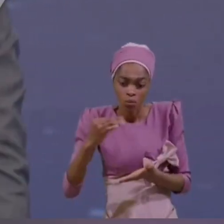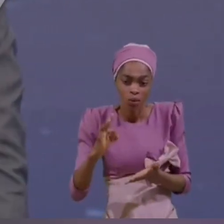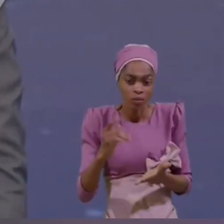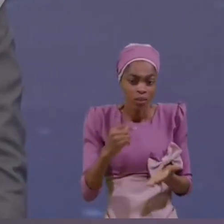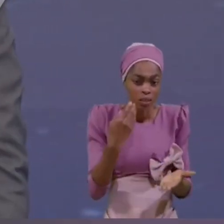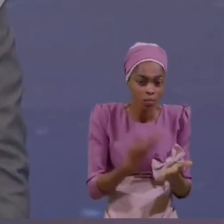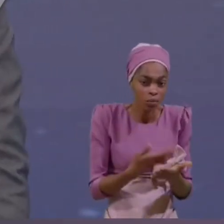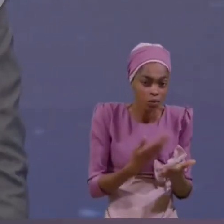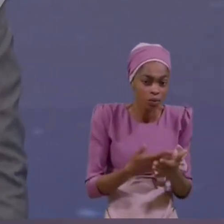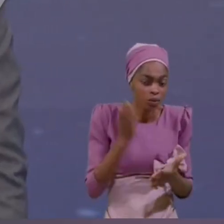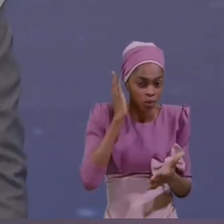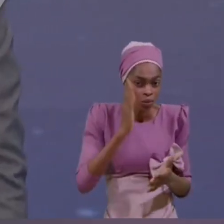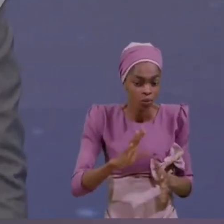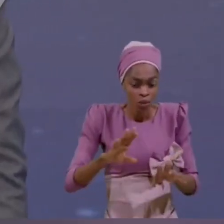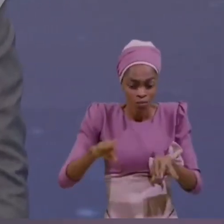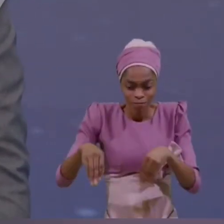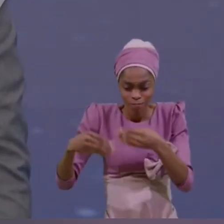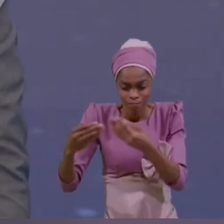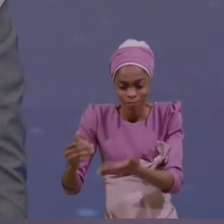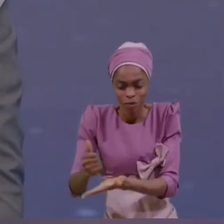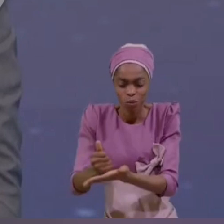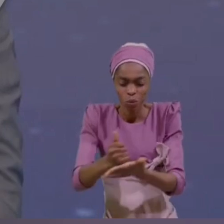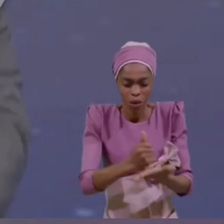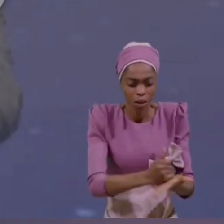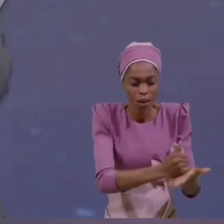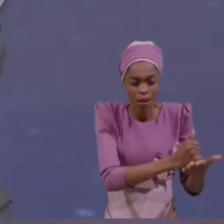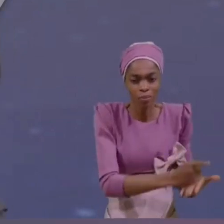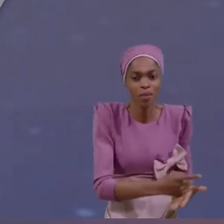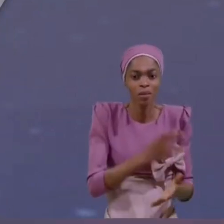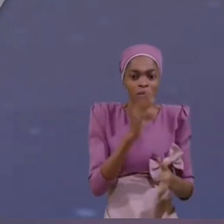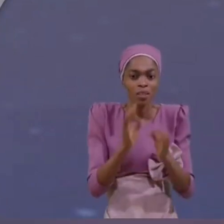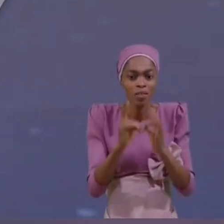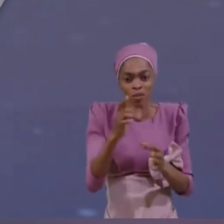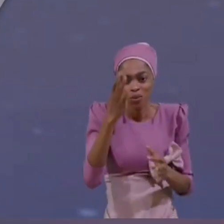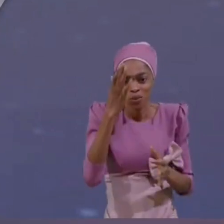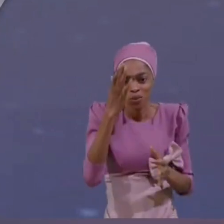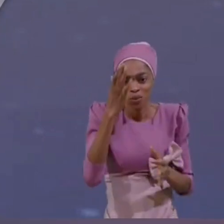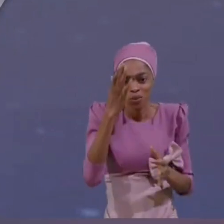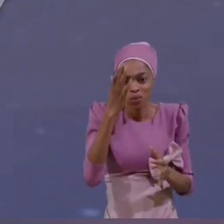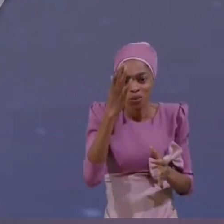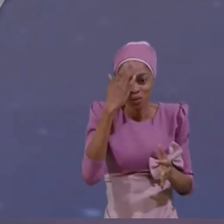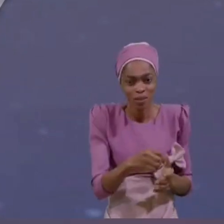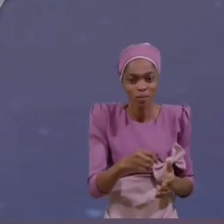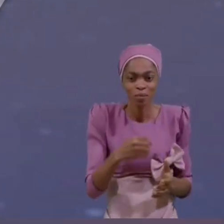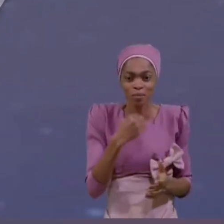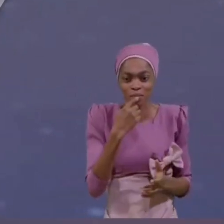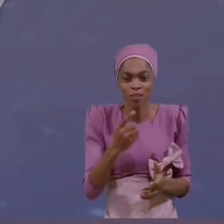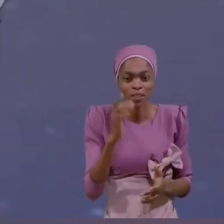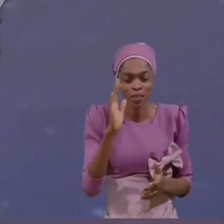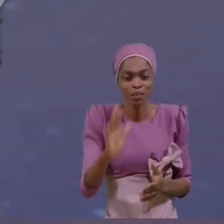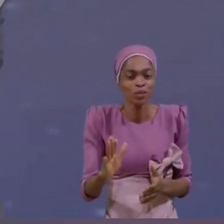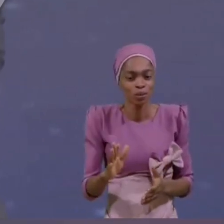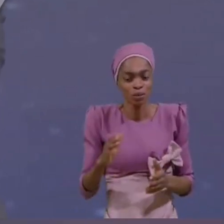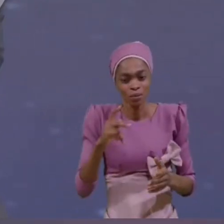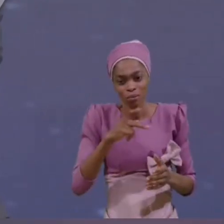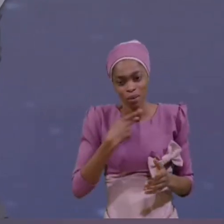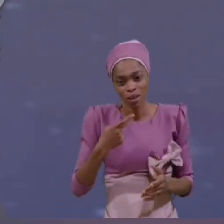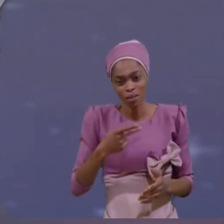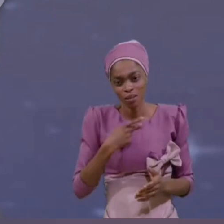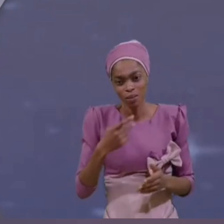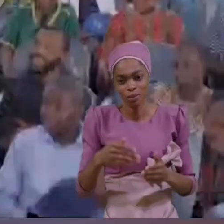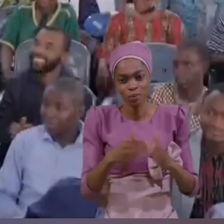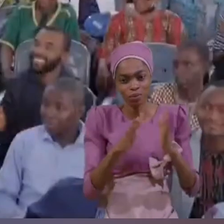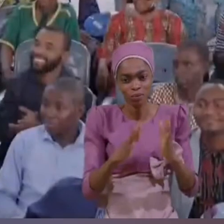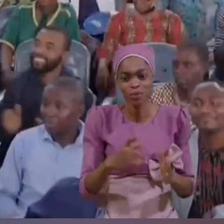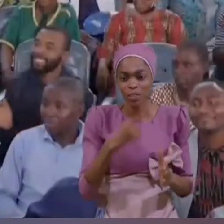will go to them. If you know them, tell your coordinator. Tell your